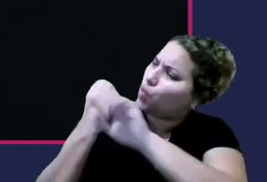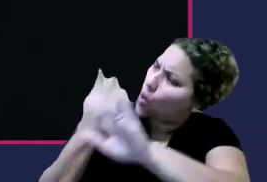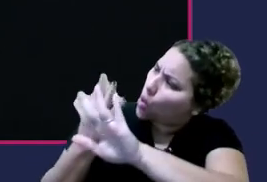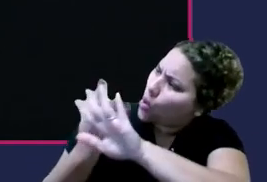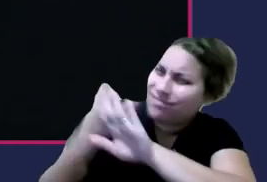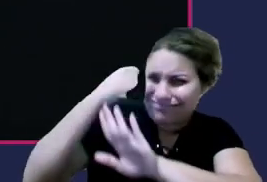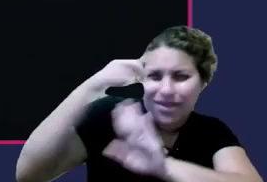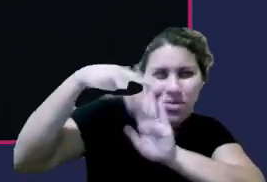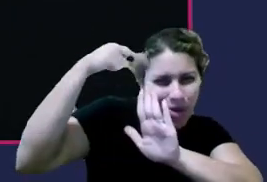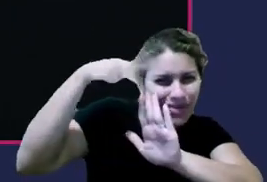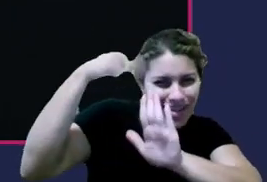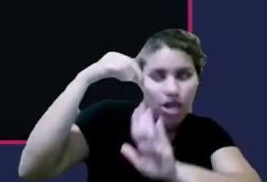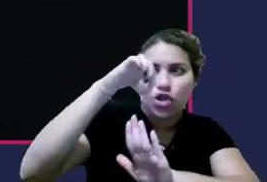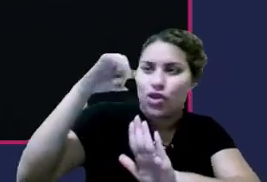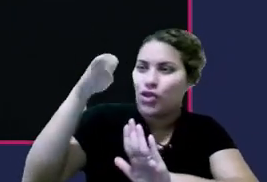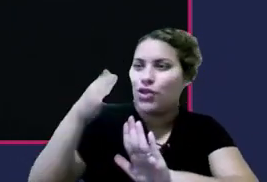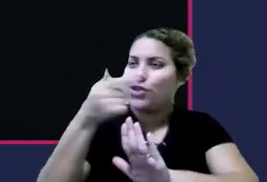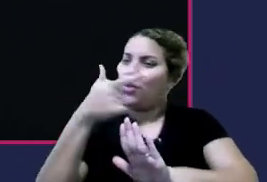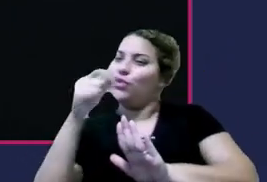years, Tony,